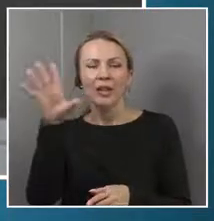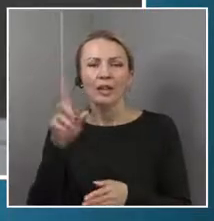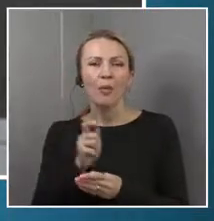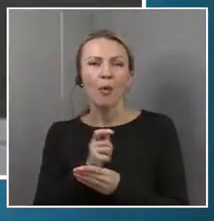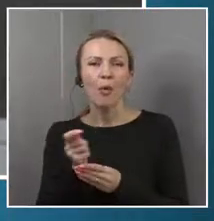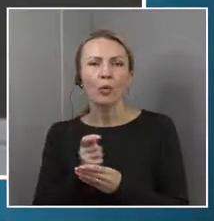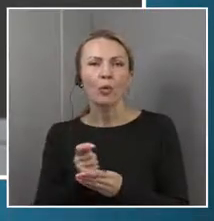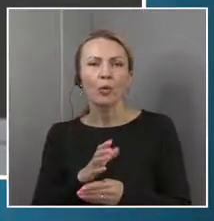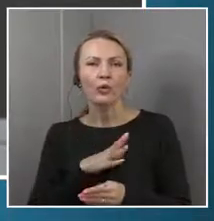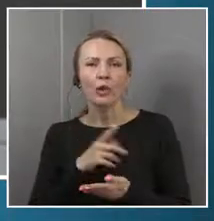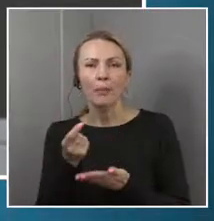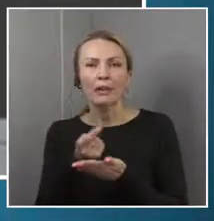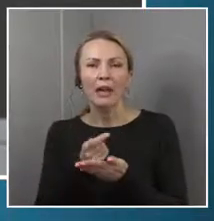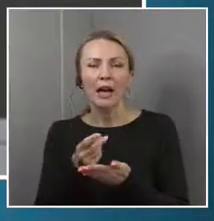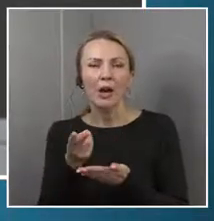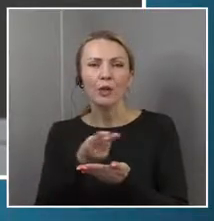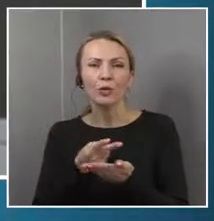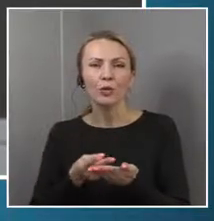Because matchboxes